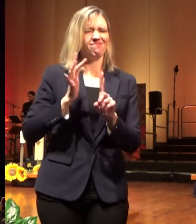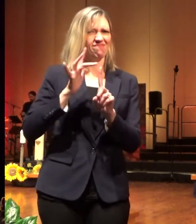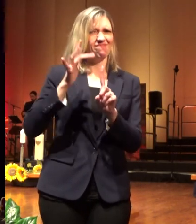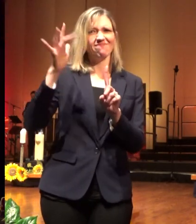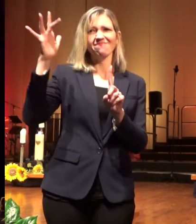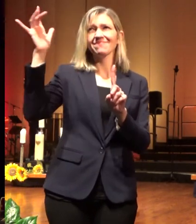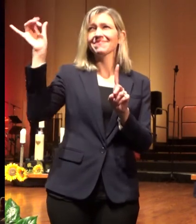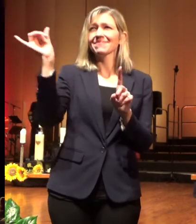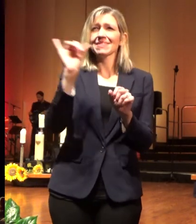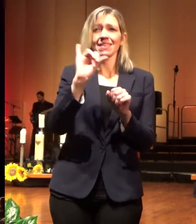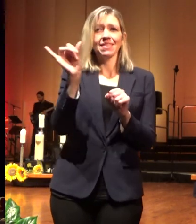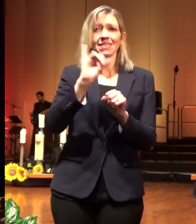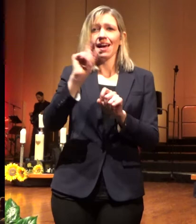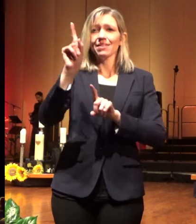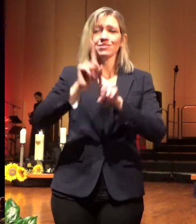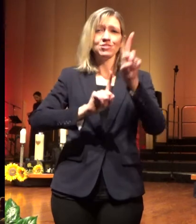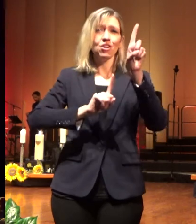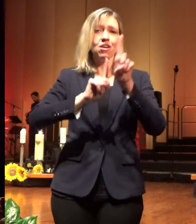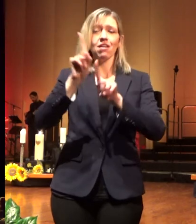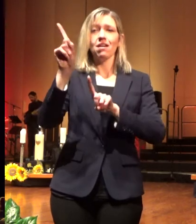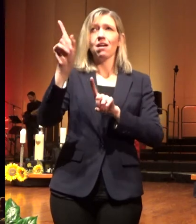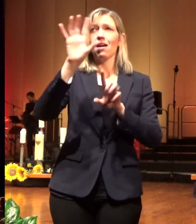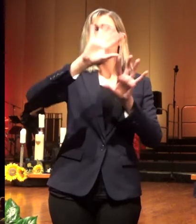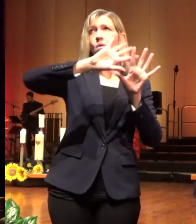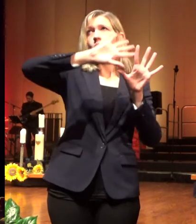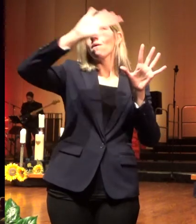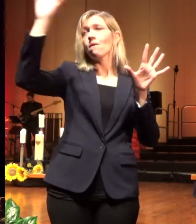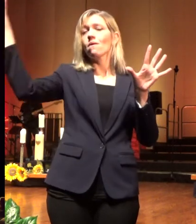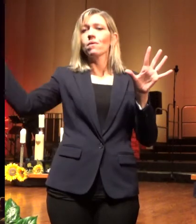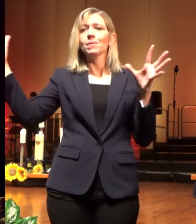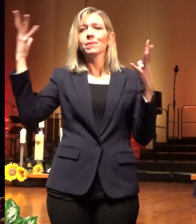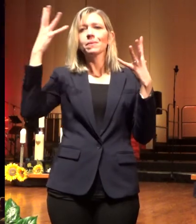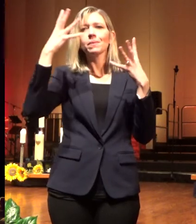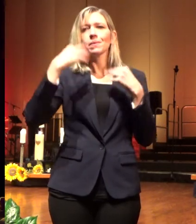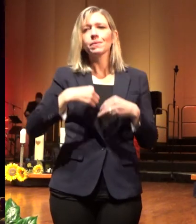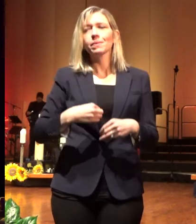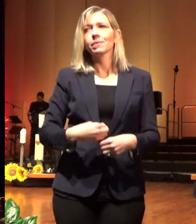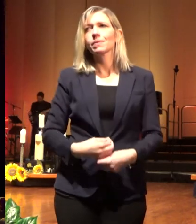Blazing like a shining star.